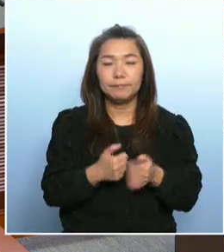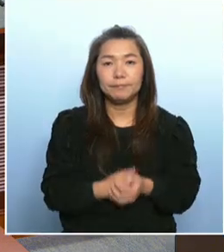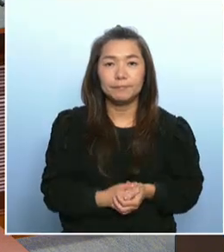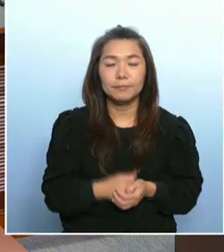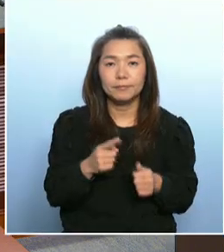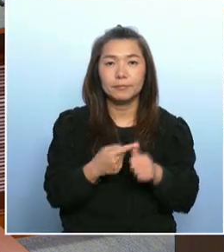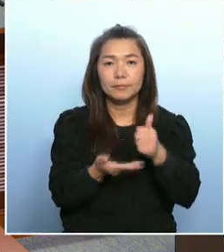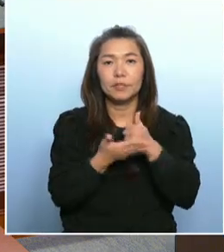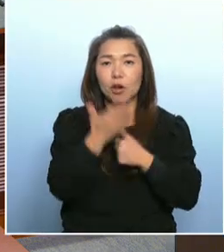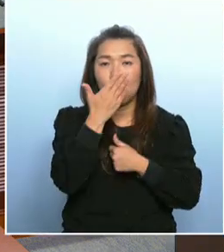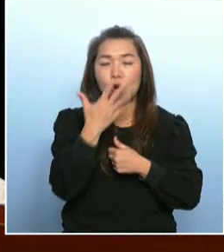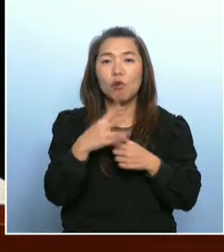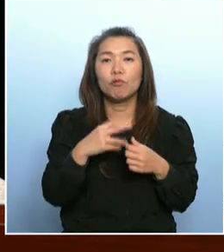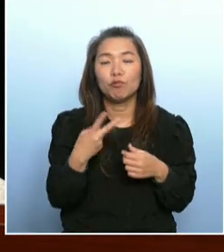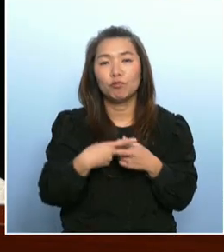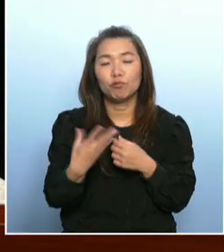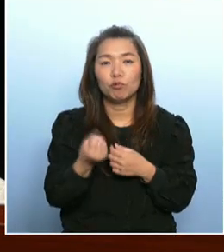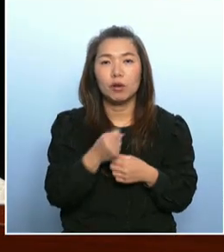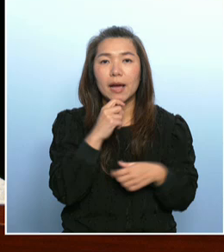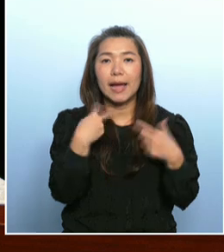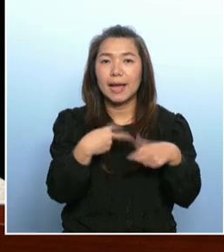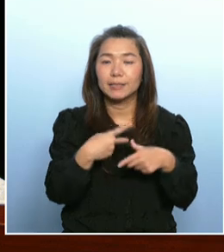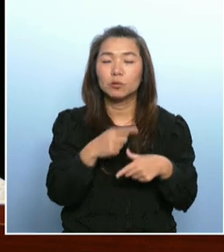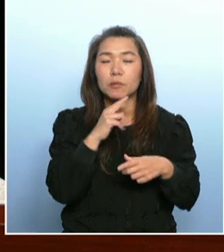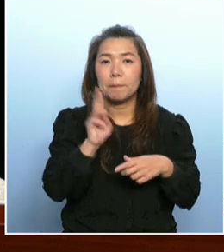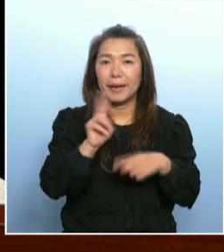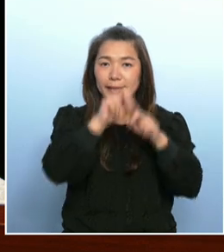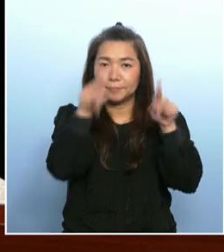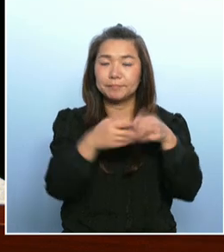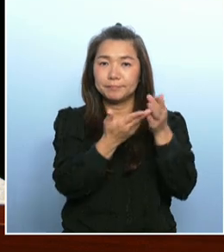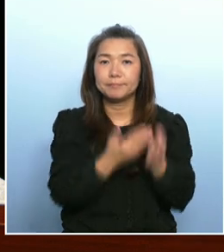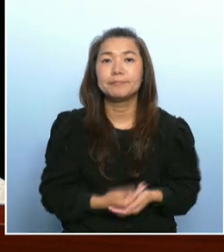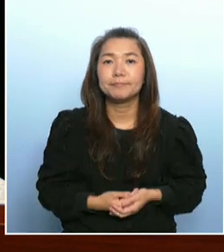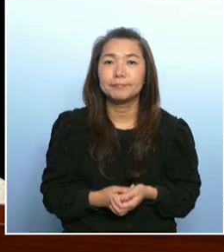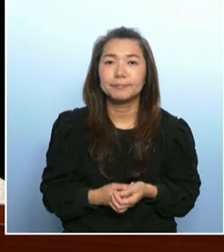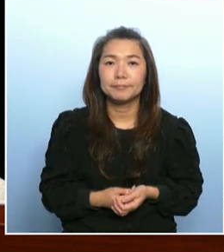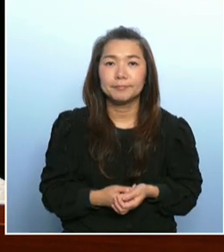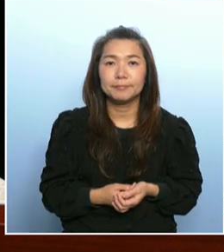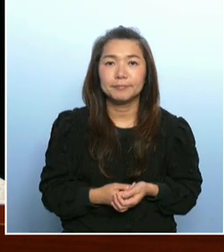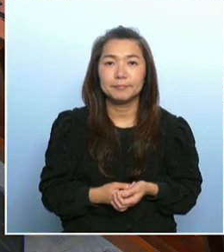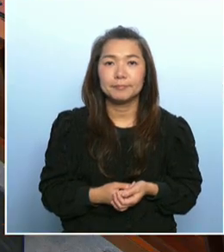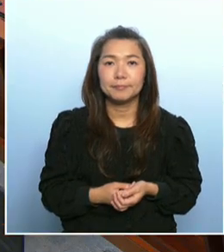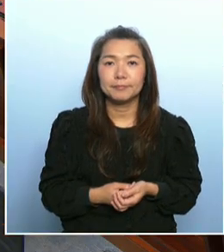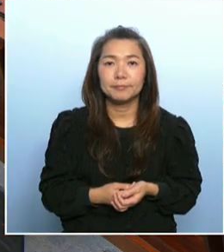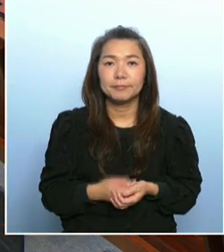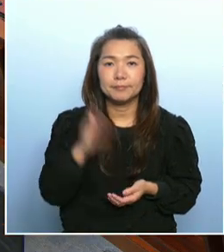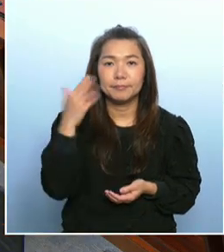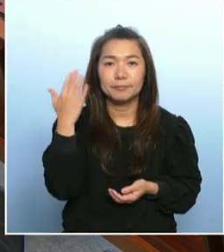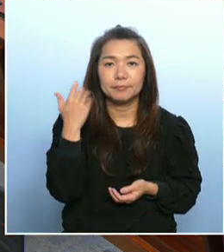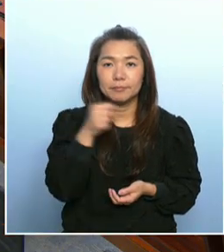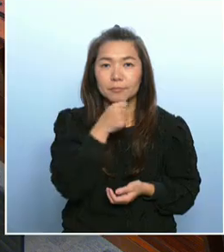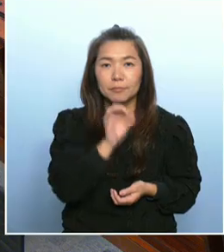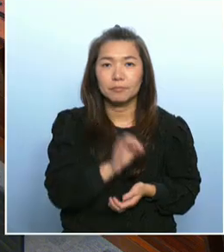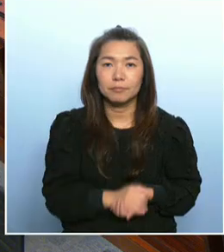Thank you. Would the Undersecretary, Mr. Ho, walk us through the paper submitted by the administration?